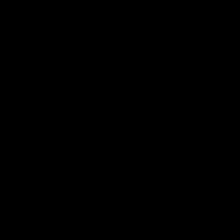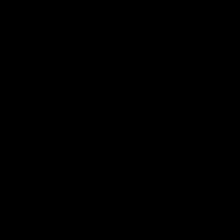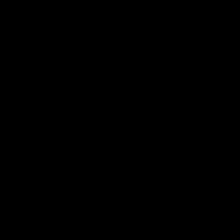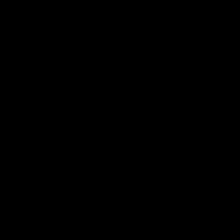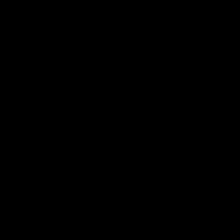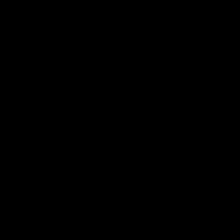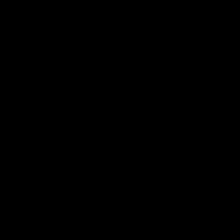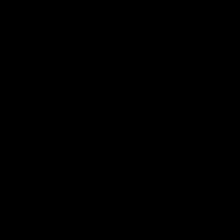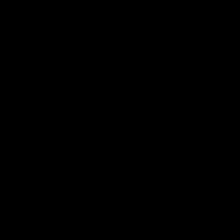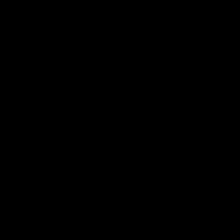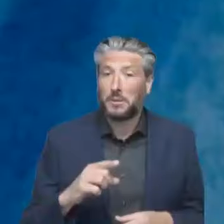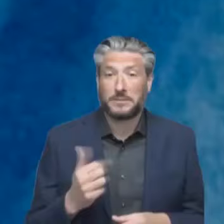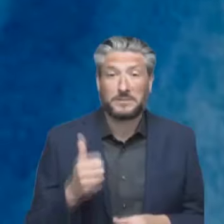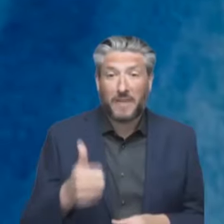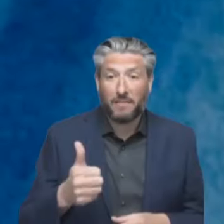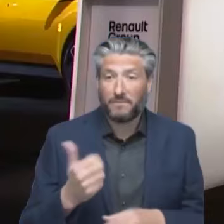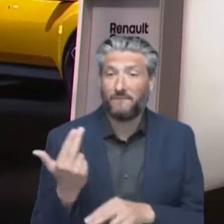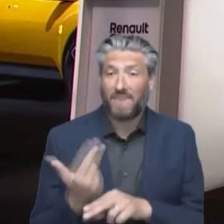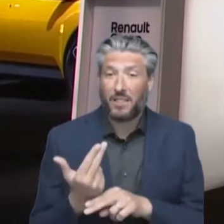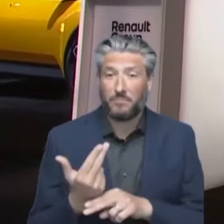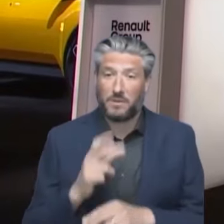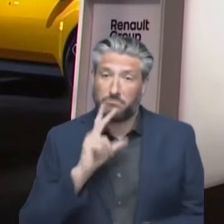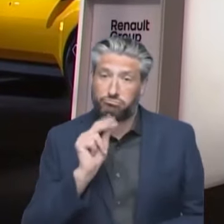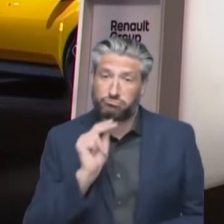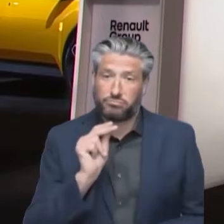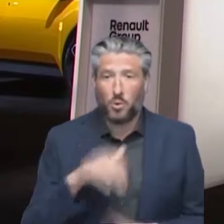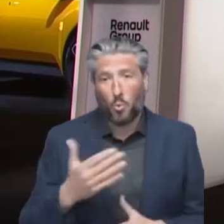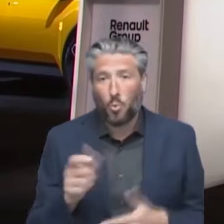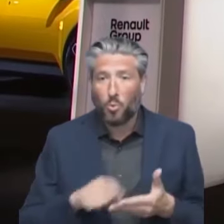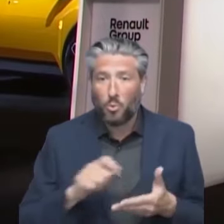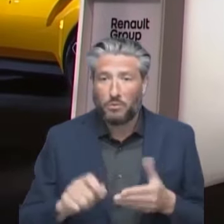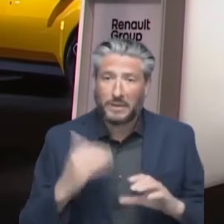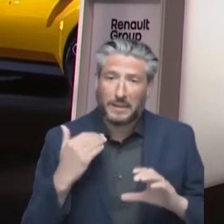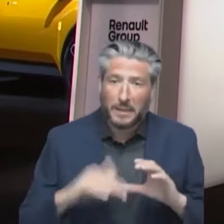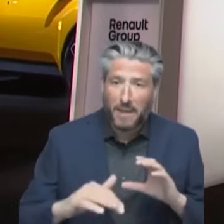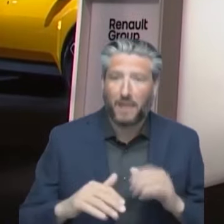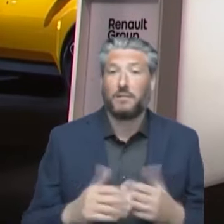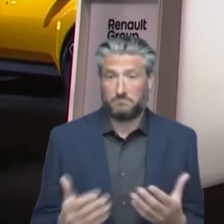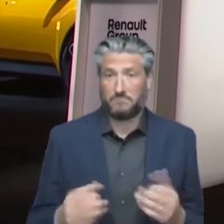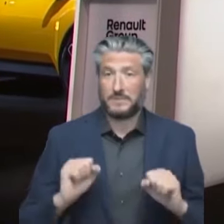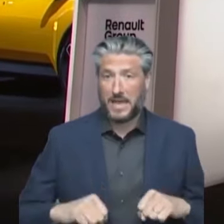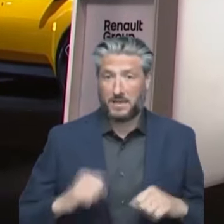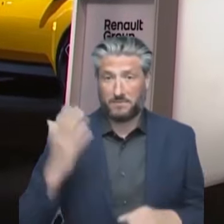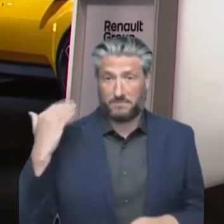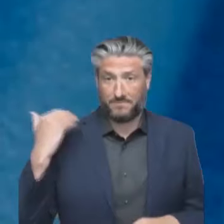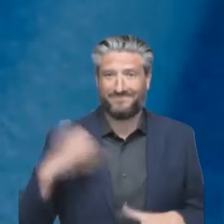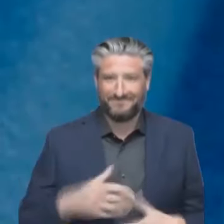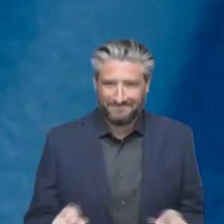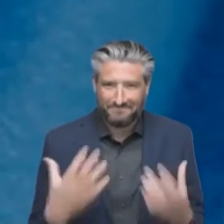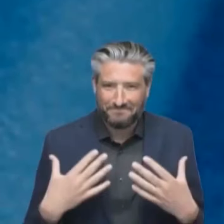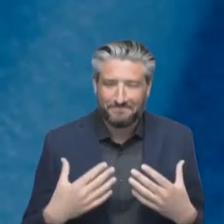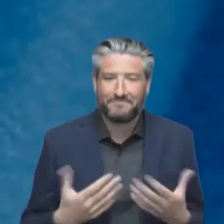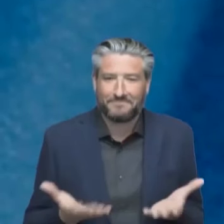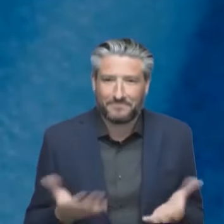to, and you can continue to do that live during the AGM. I would remind you that these questions do not